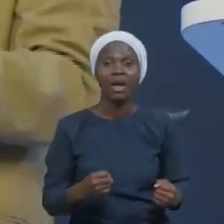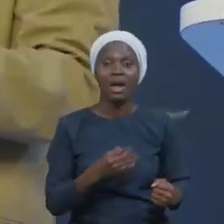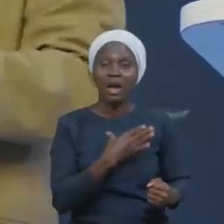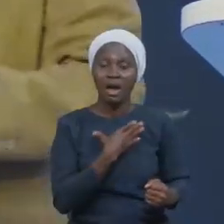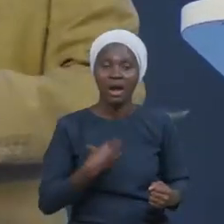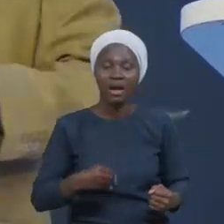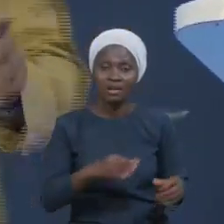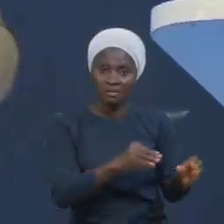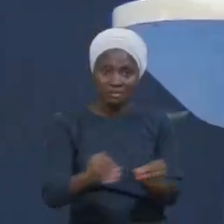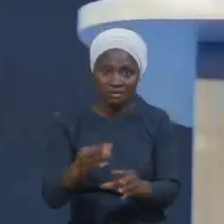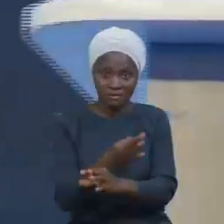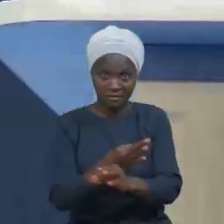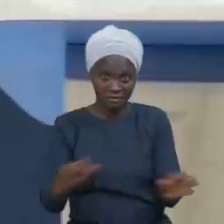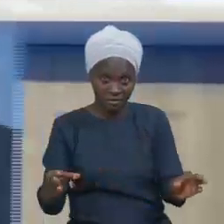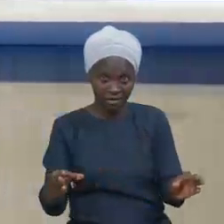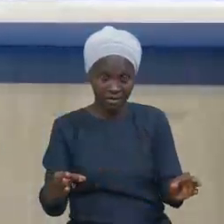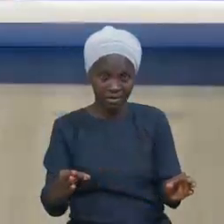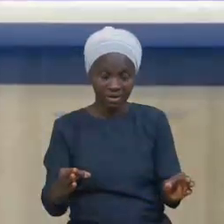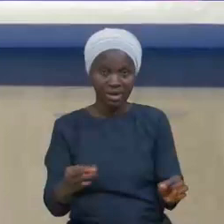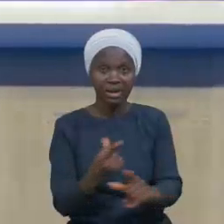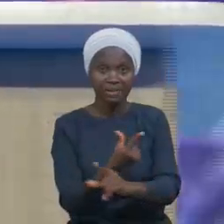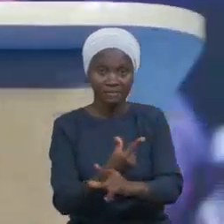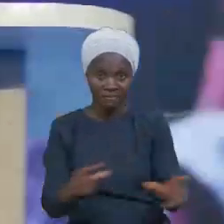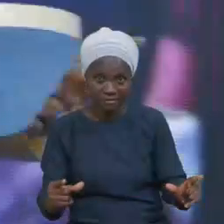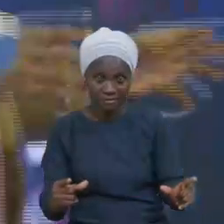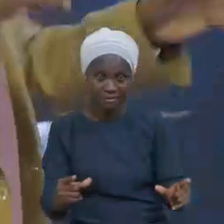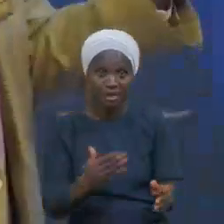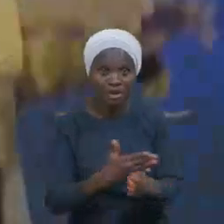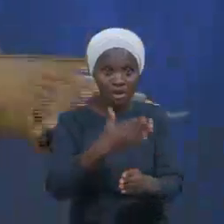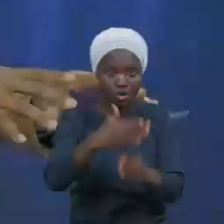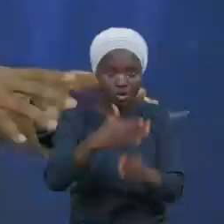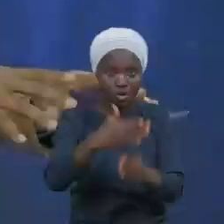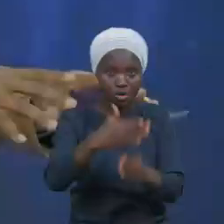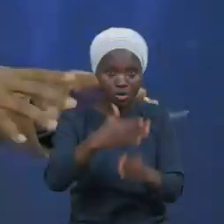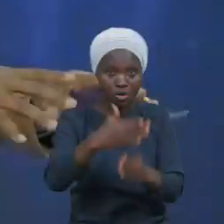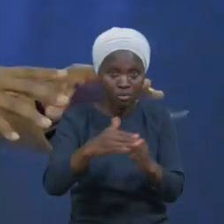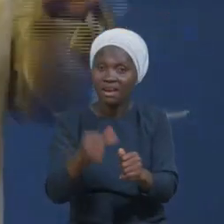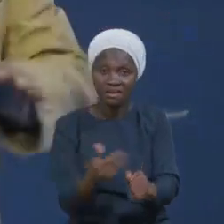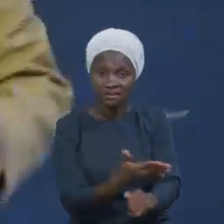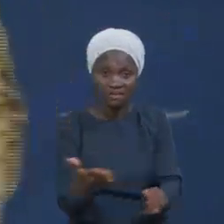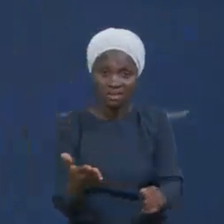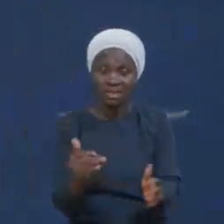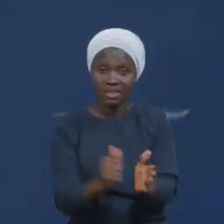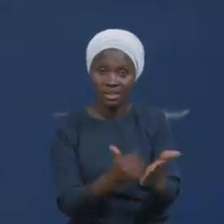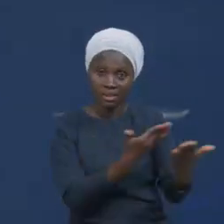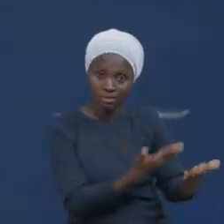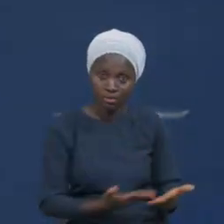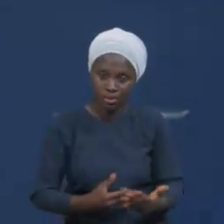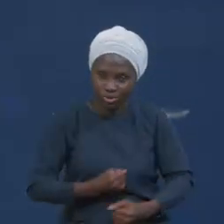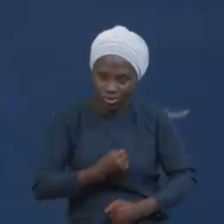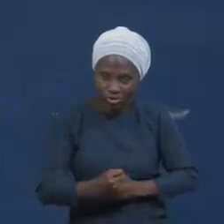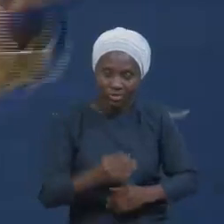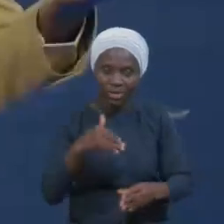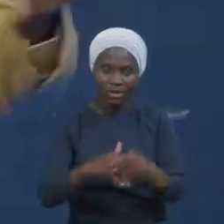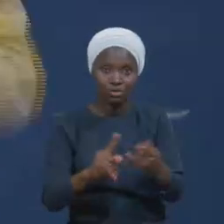liberated completely from anything and everything that brings suffering into your